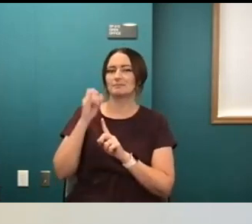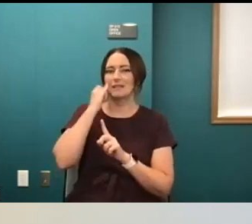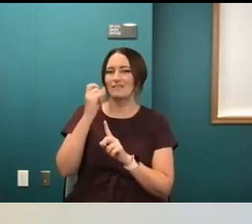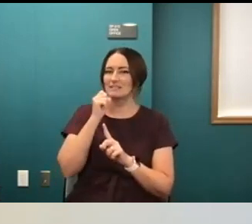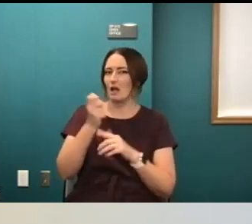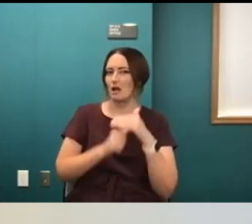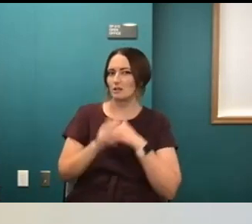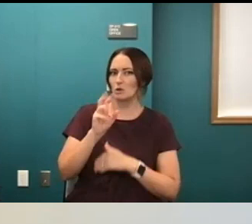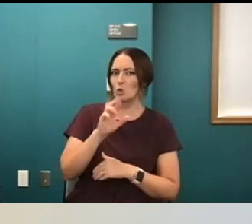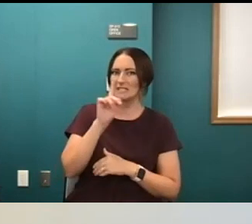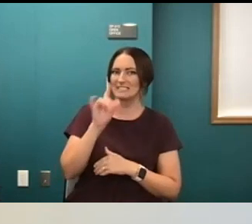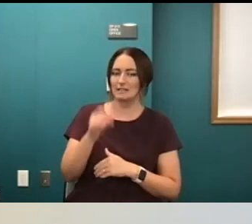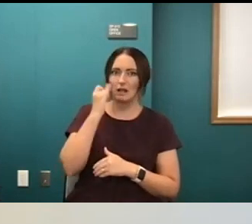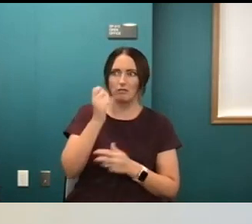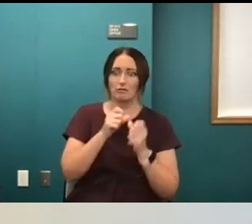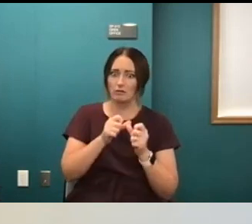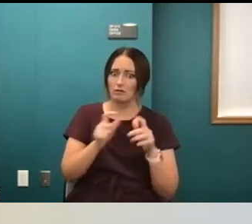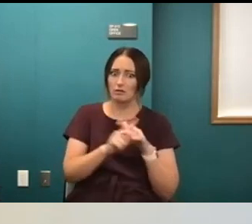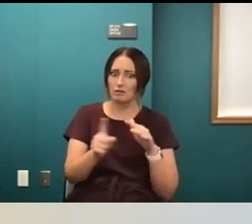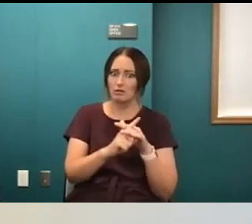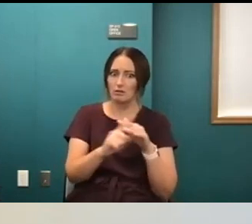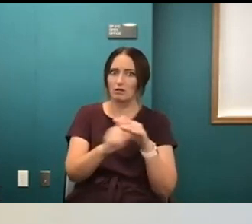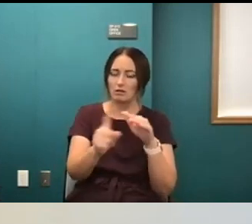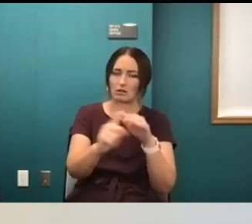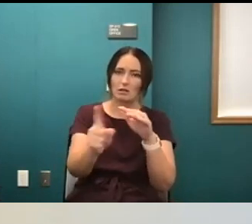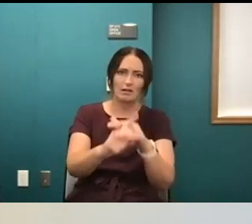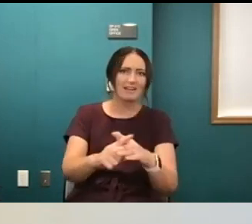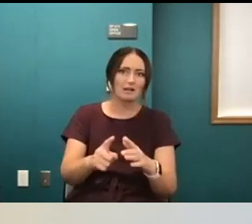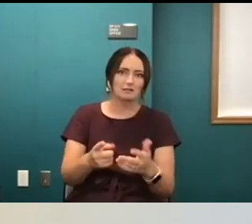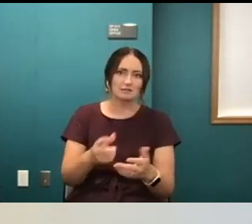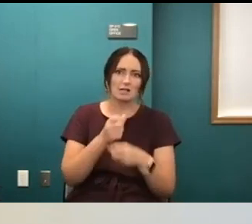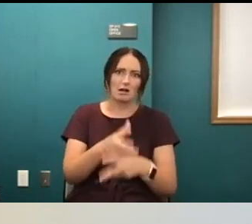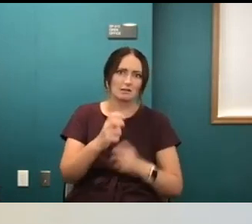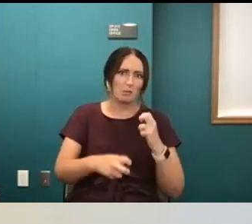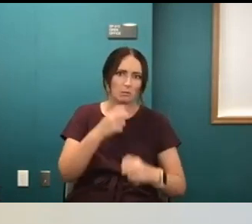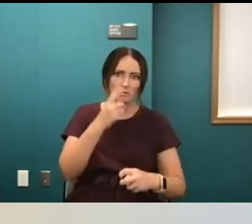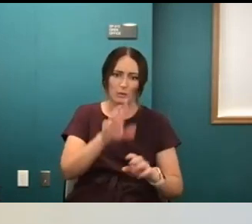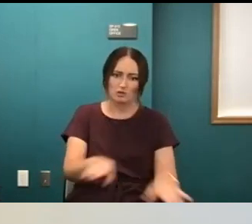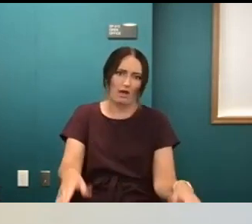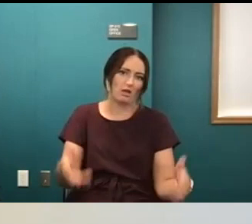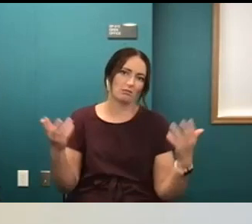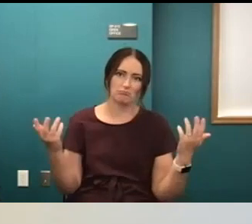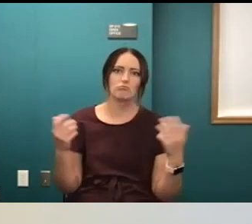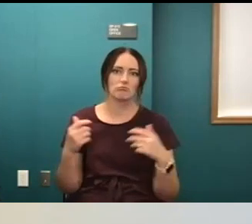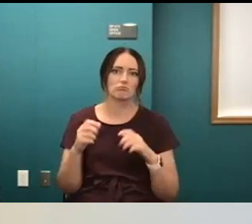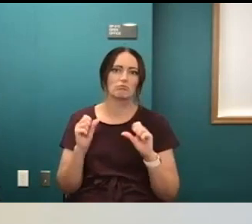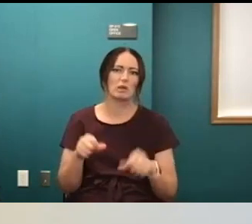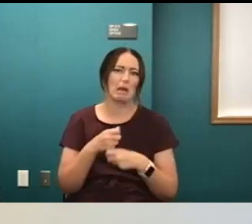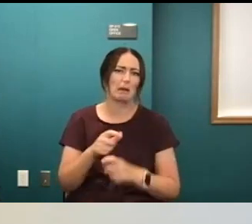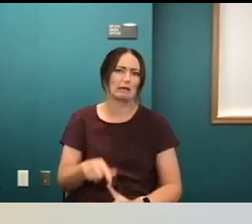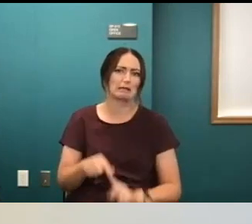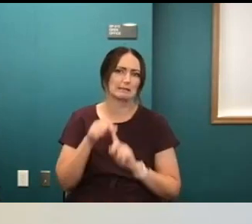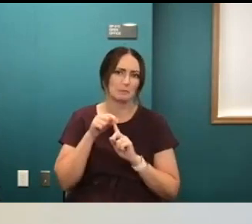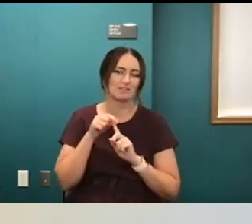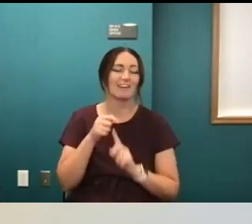an ongoing issue and, you know, really challenging the child's ability to be with sound, good quality sound throughout the day. So, I don't